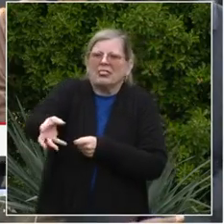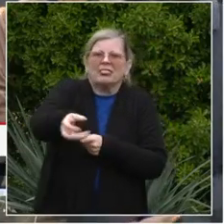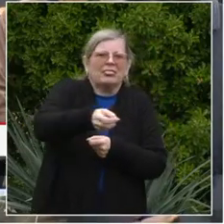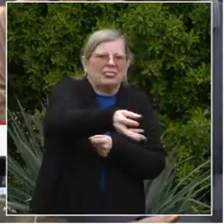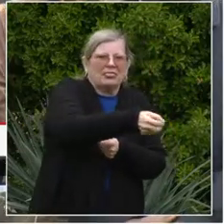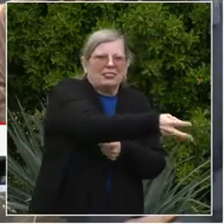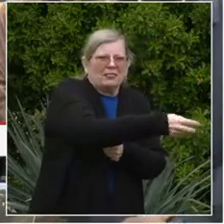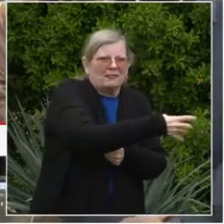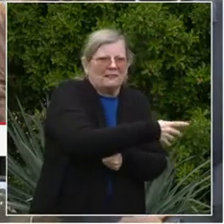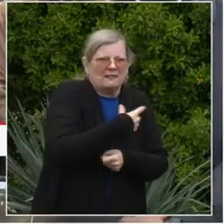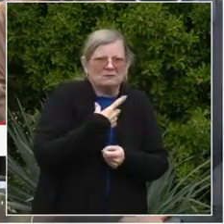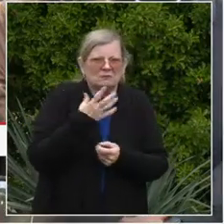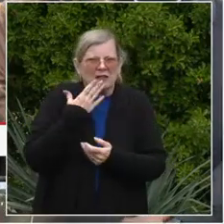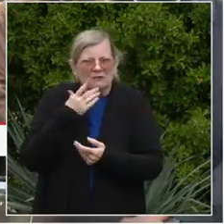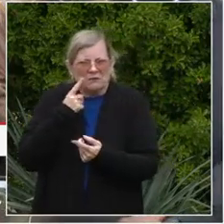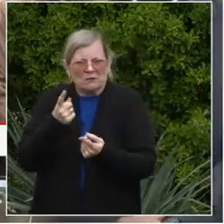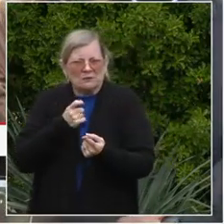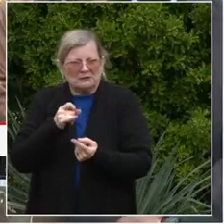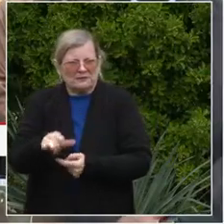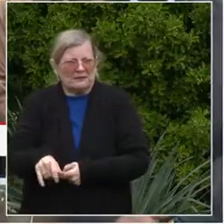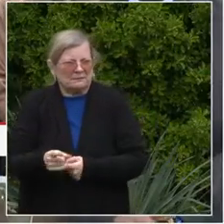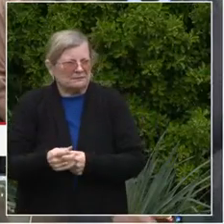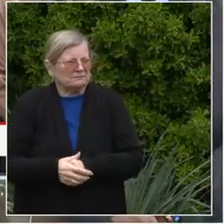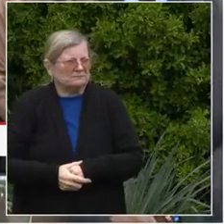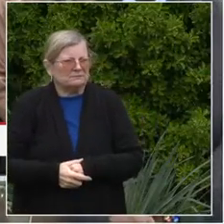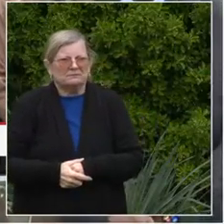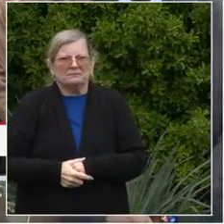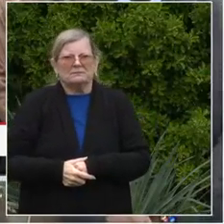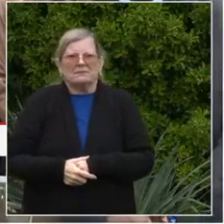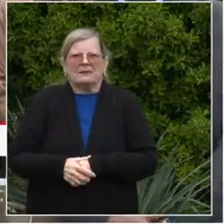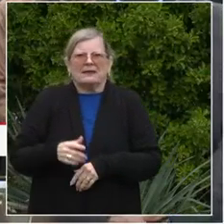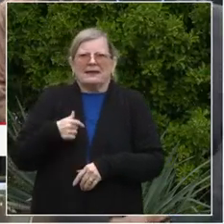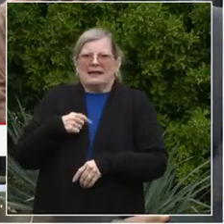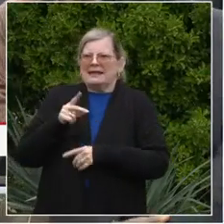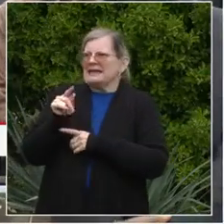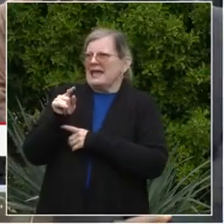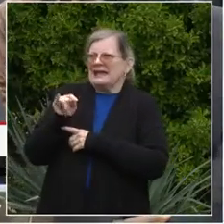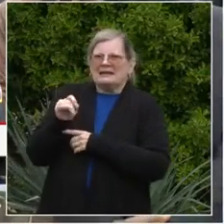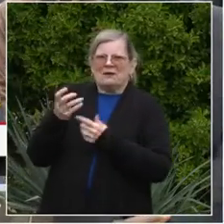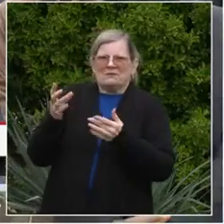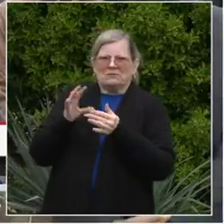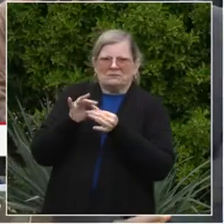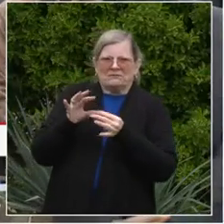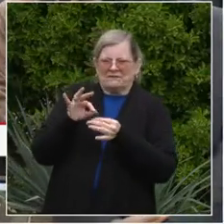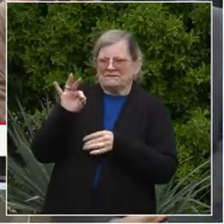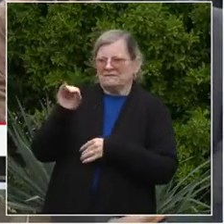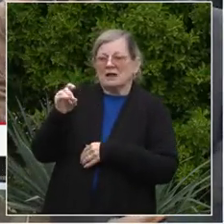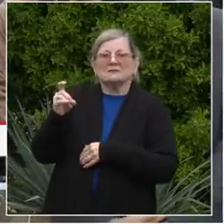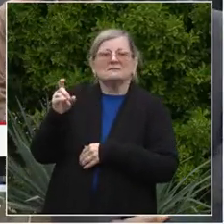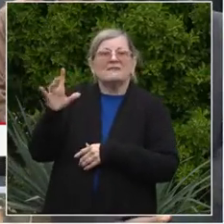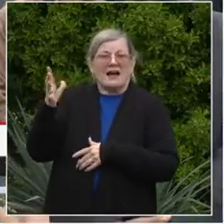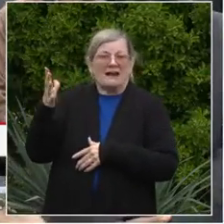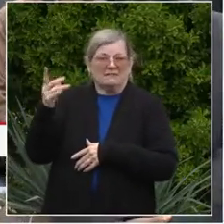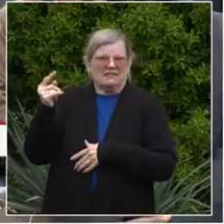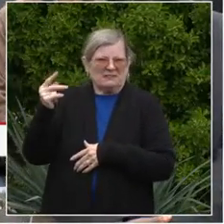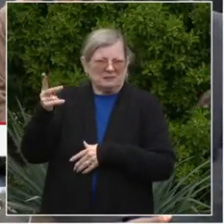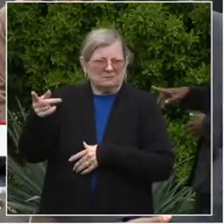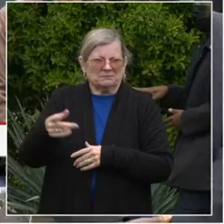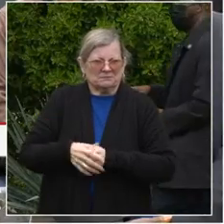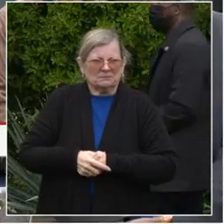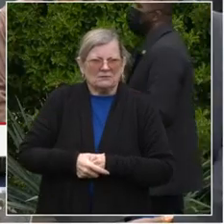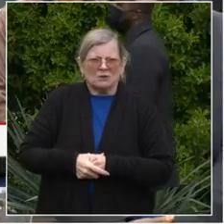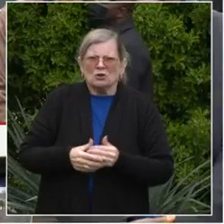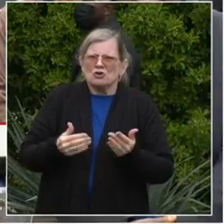Lou. Chief, Katie Barlow with Fox 5. In your explanation of the new cash reward system, that